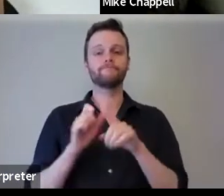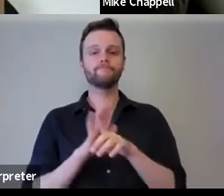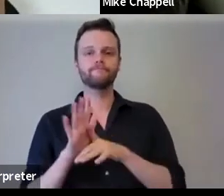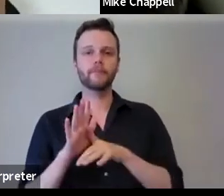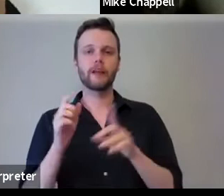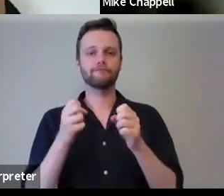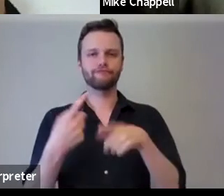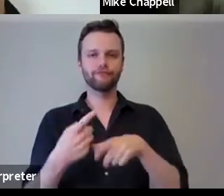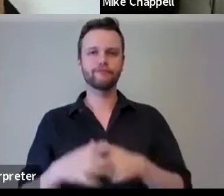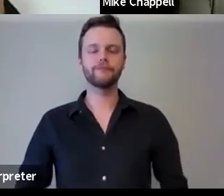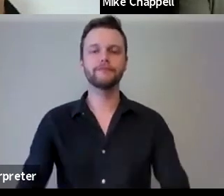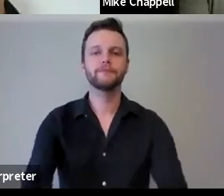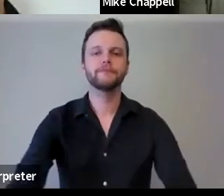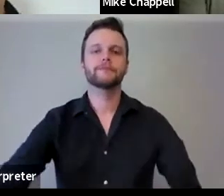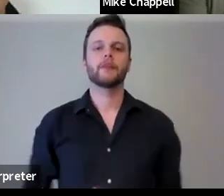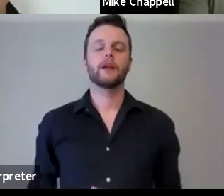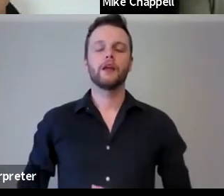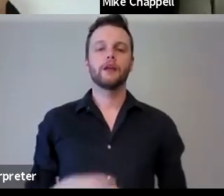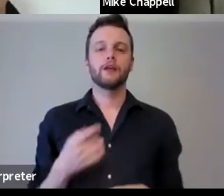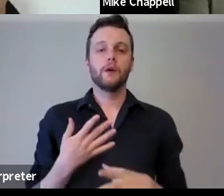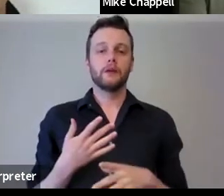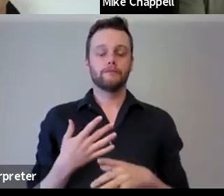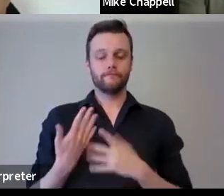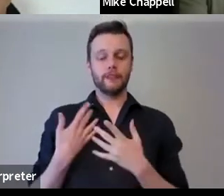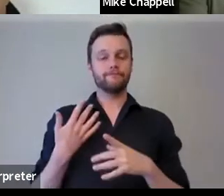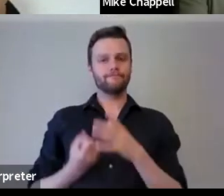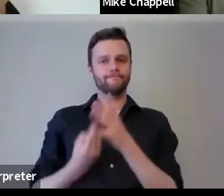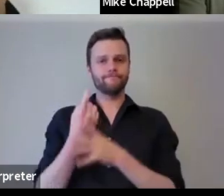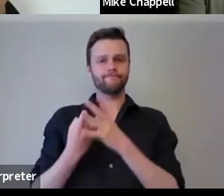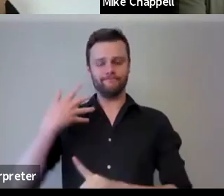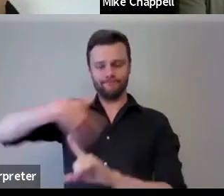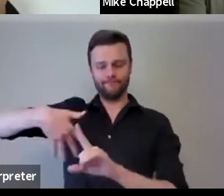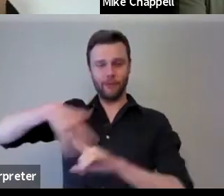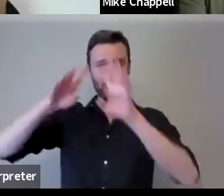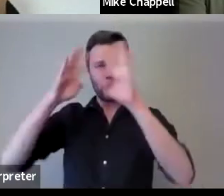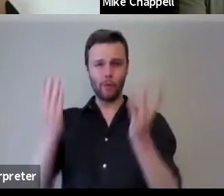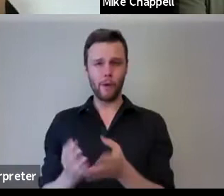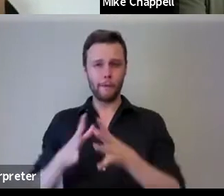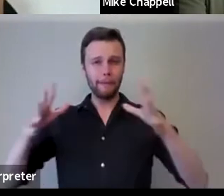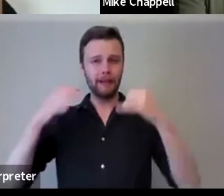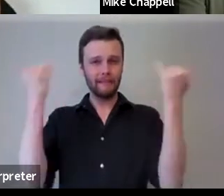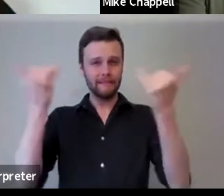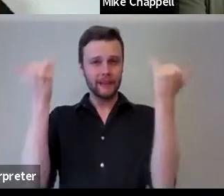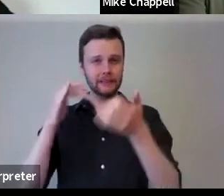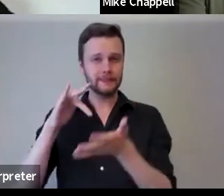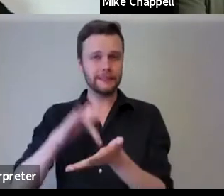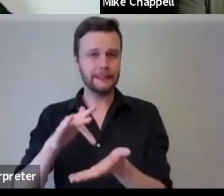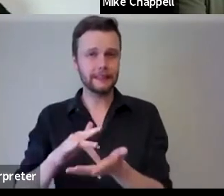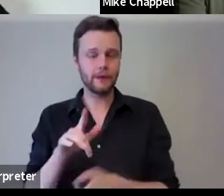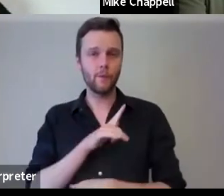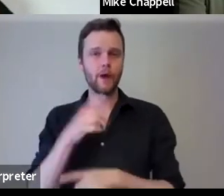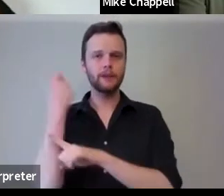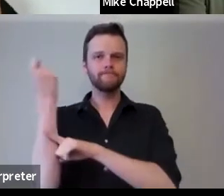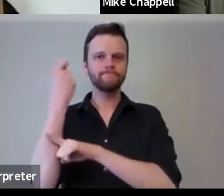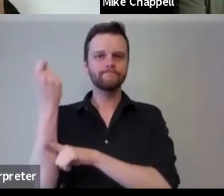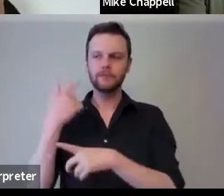festivals@ed.ac.uk. The series is taking place against the backdrop of the world's biggest festival city, successful because of its extraordinary